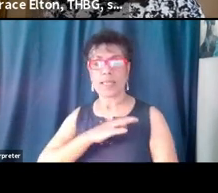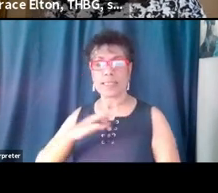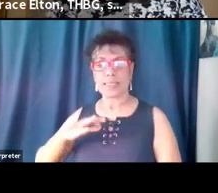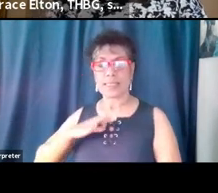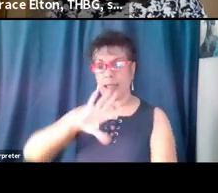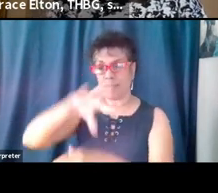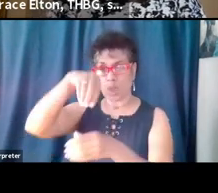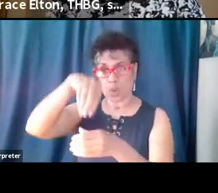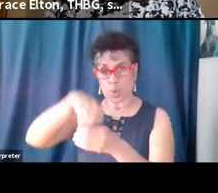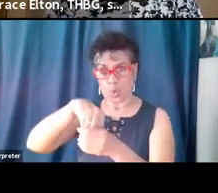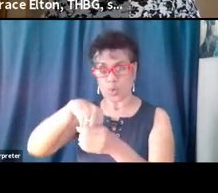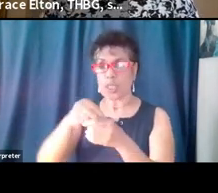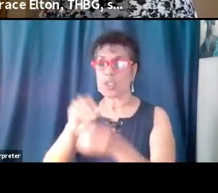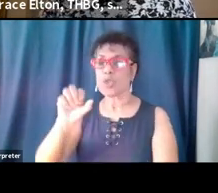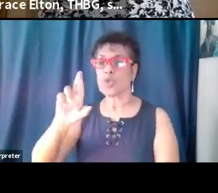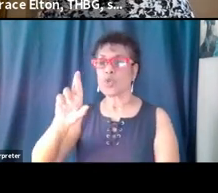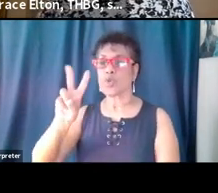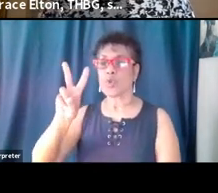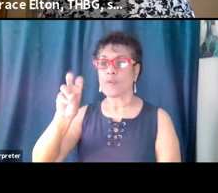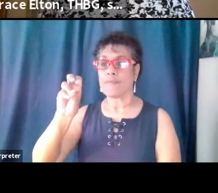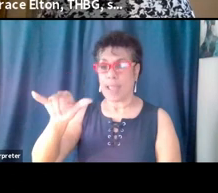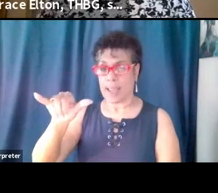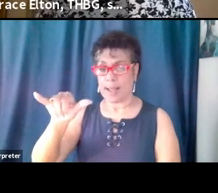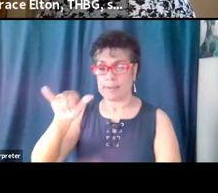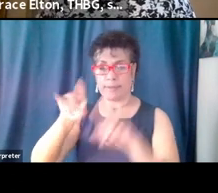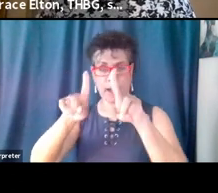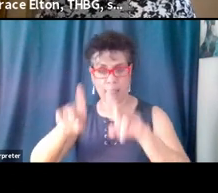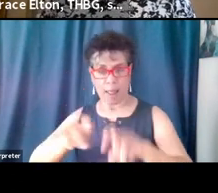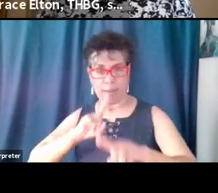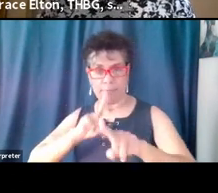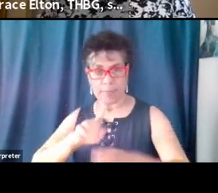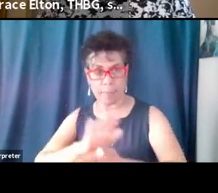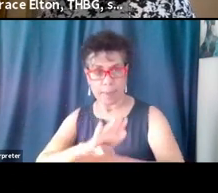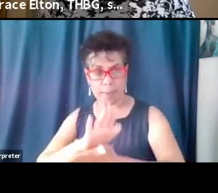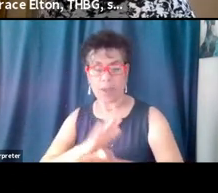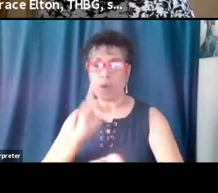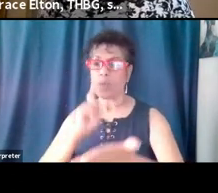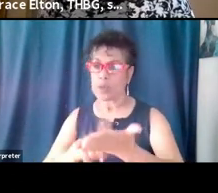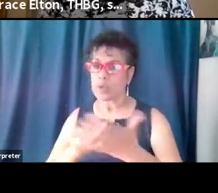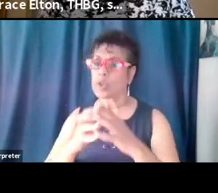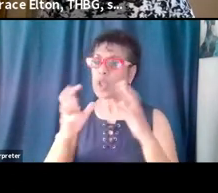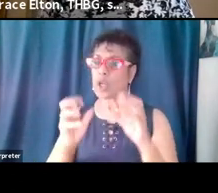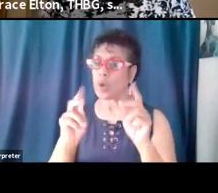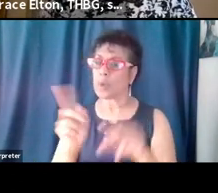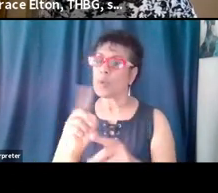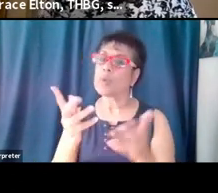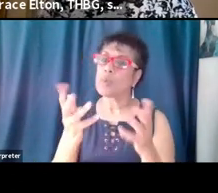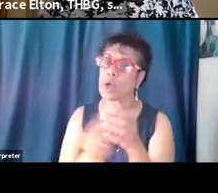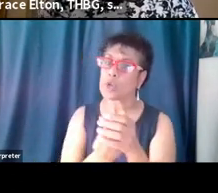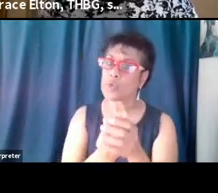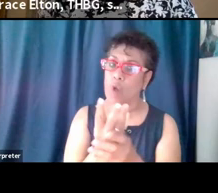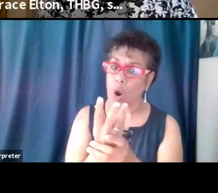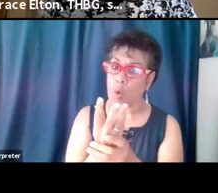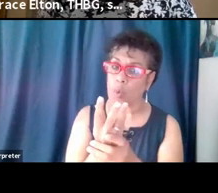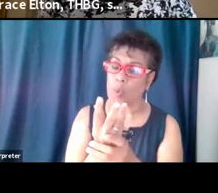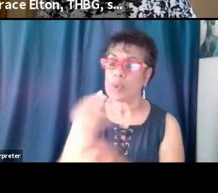and diversity survey to measure the inclusive culture of our workplace, and we identified a lot of opportunities where we want to grow in the future.